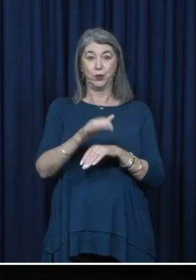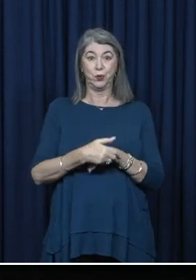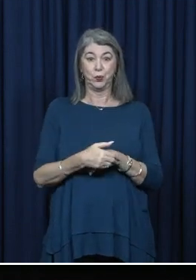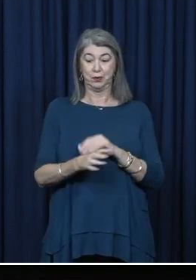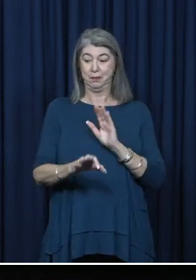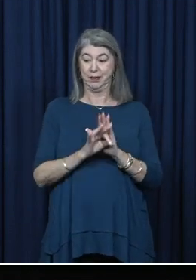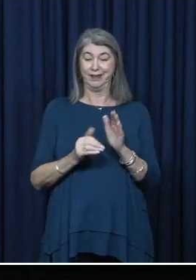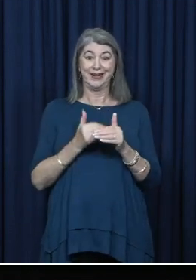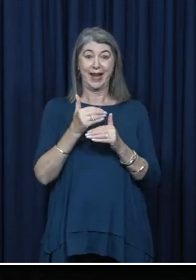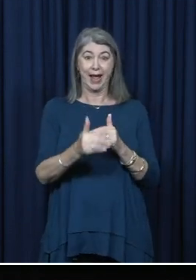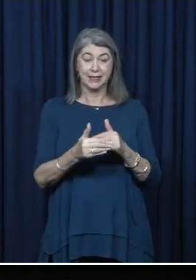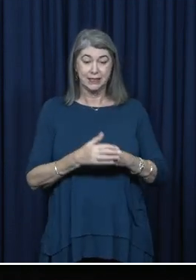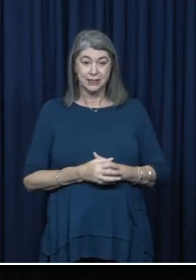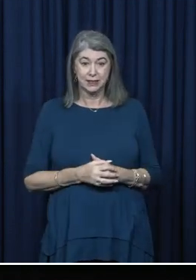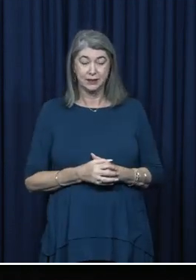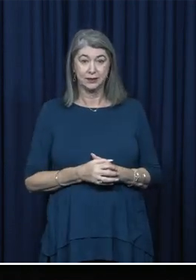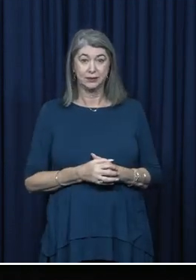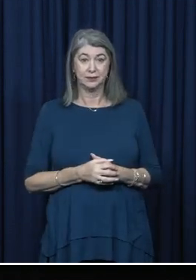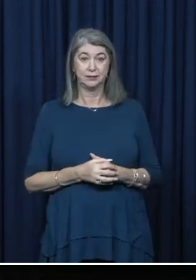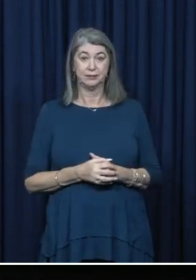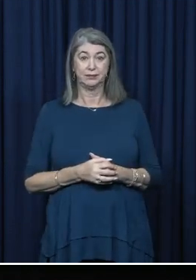select Next.